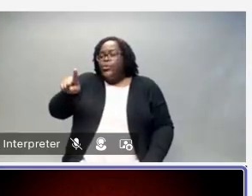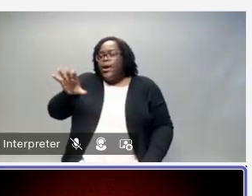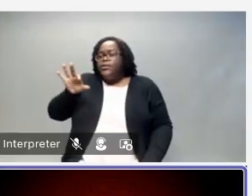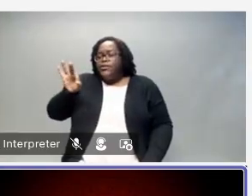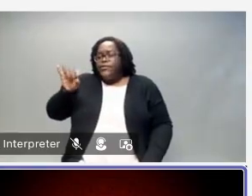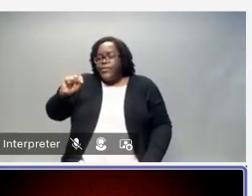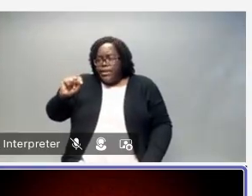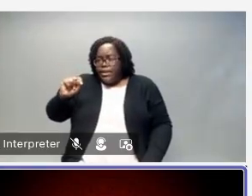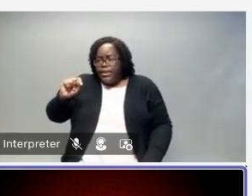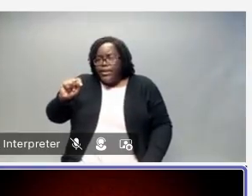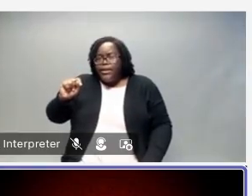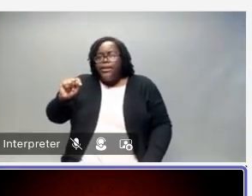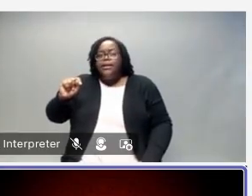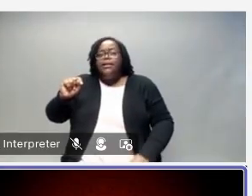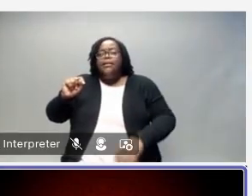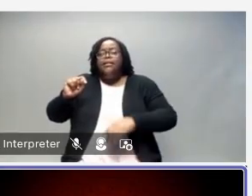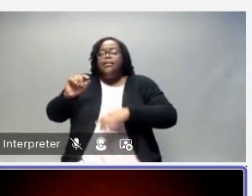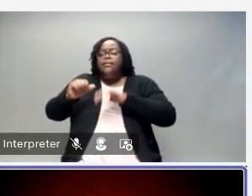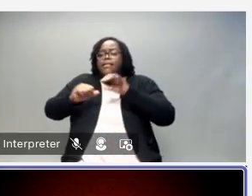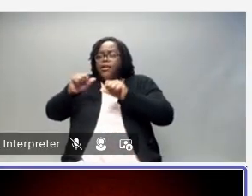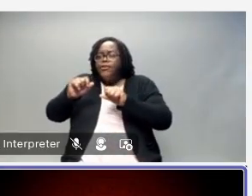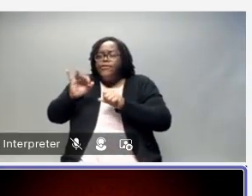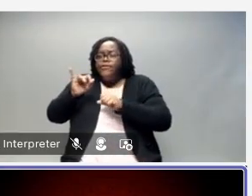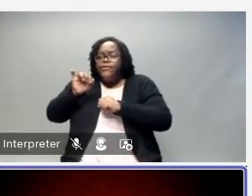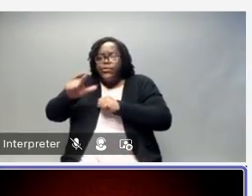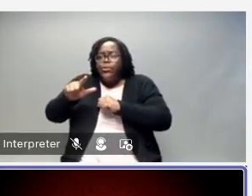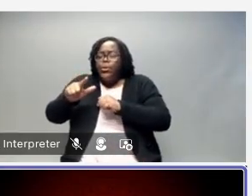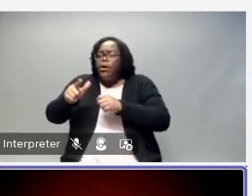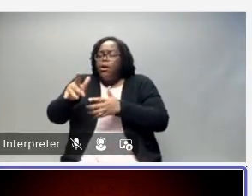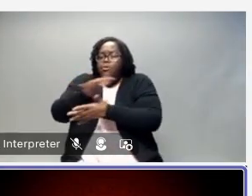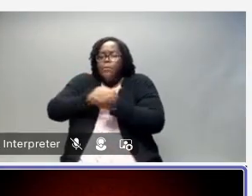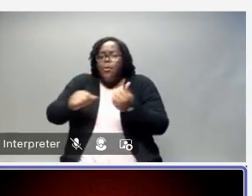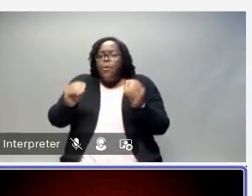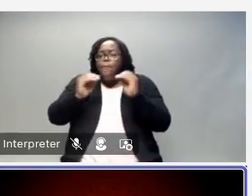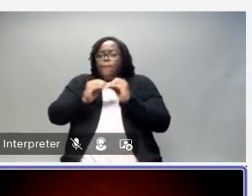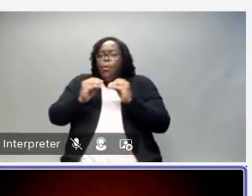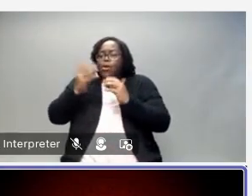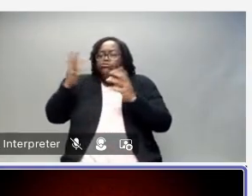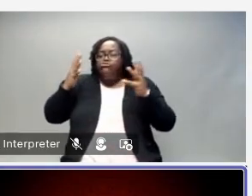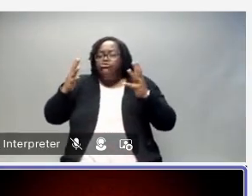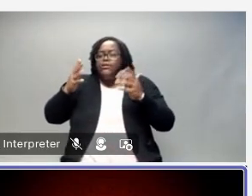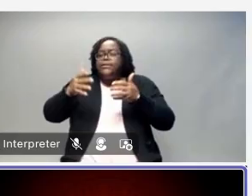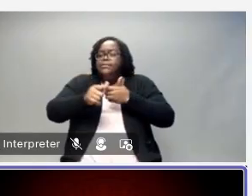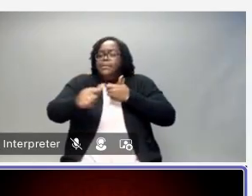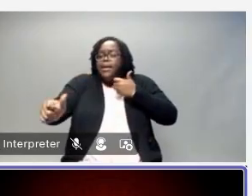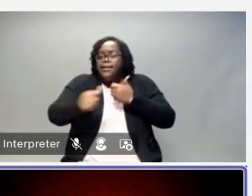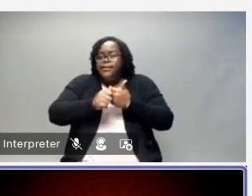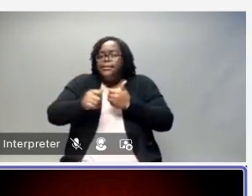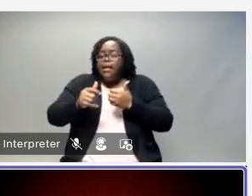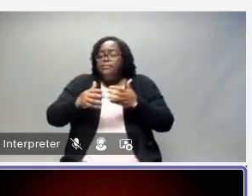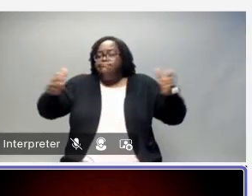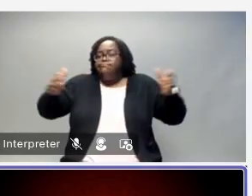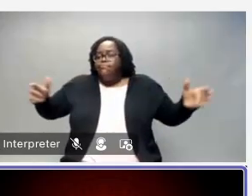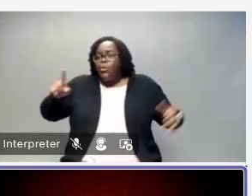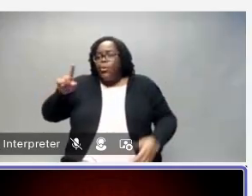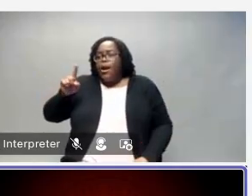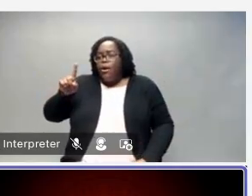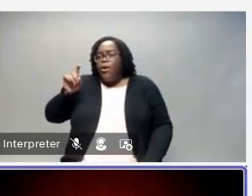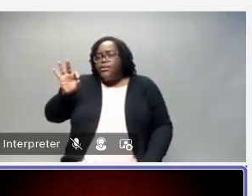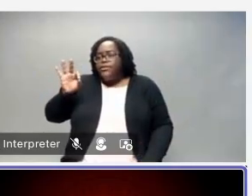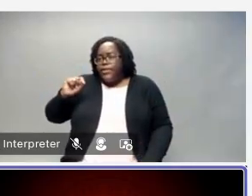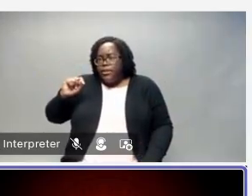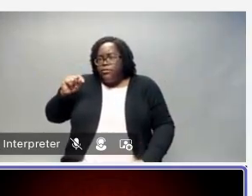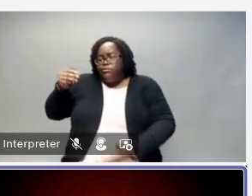fields are completely removed. You have a larger tree spacing, and that goes to 100 feet on your property or to your property line wherever you can